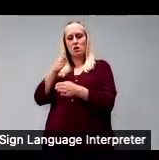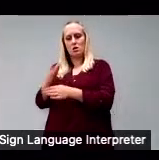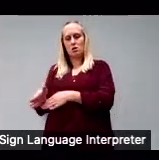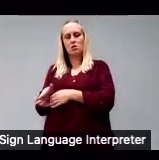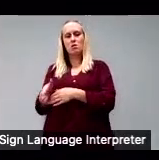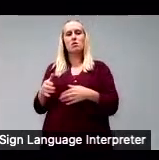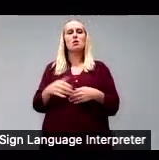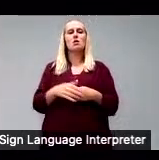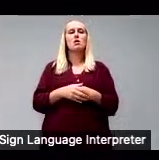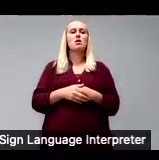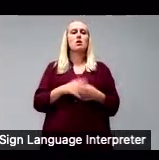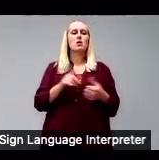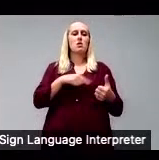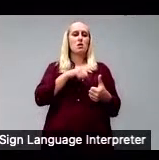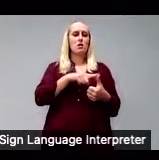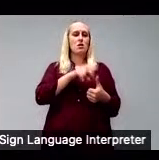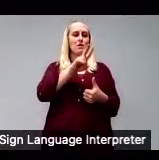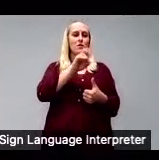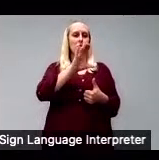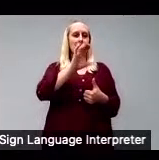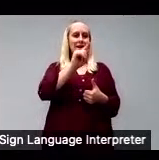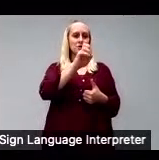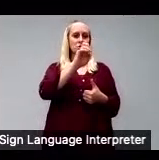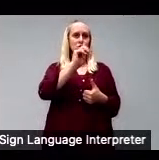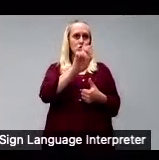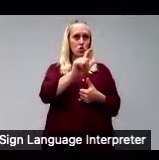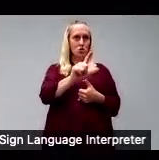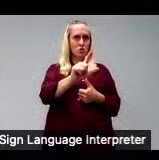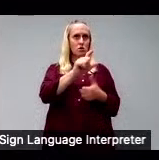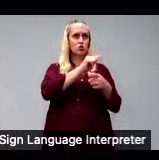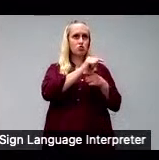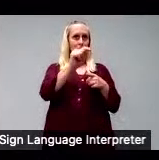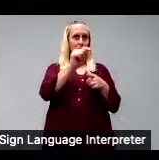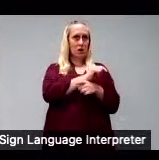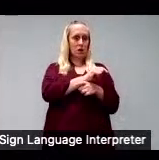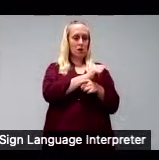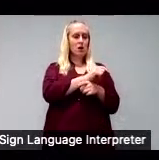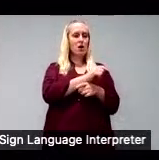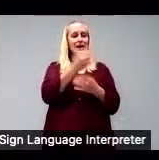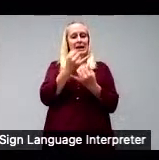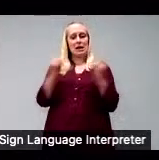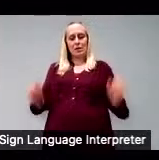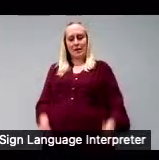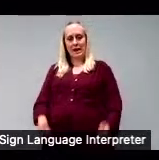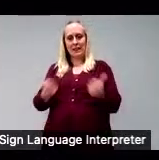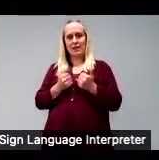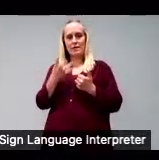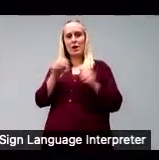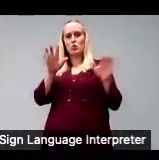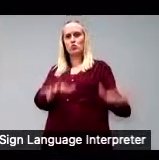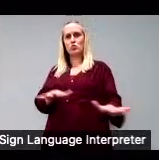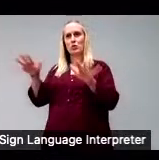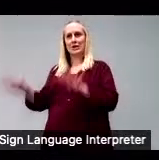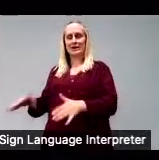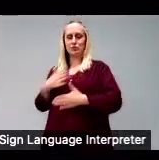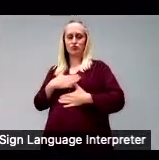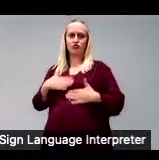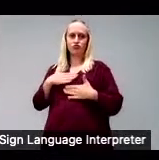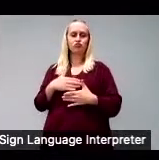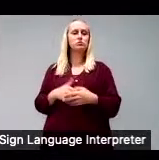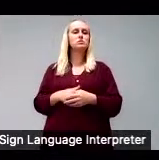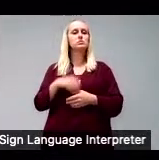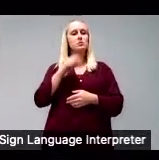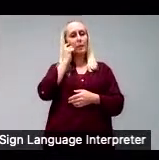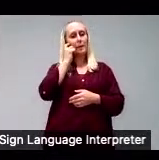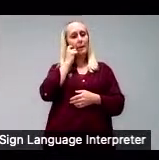on. So vocational training and preparation, independent living, and then recreation and leisure. And I'll give